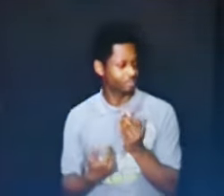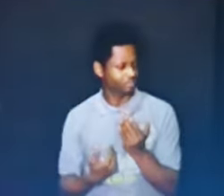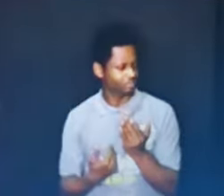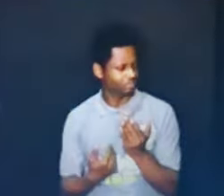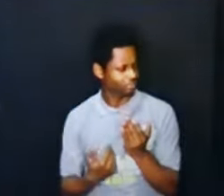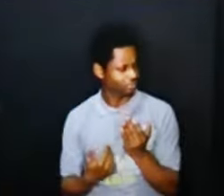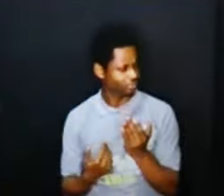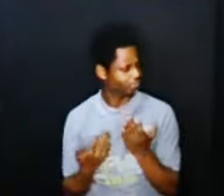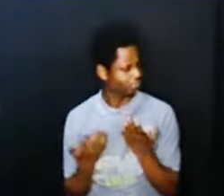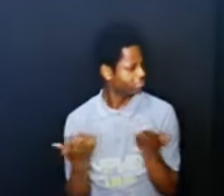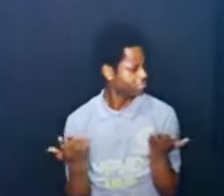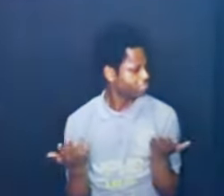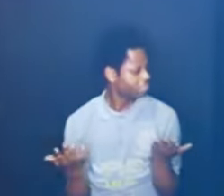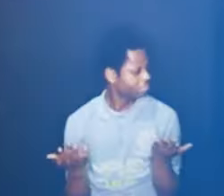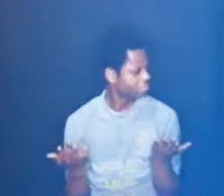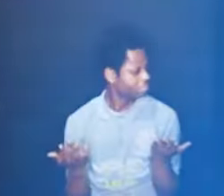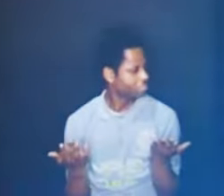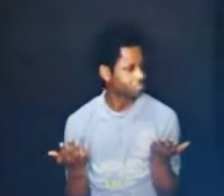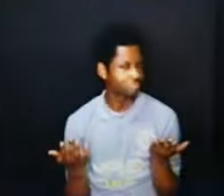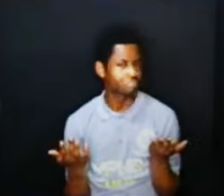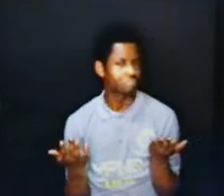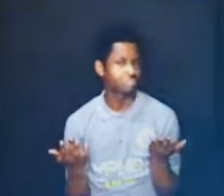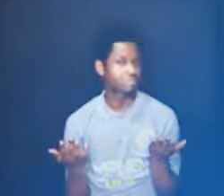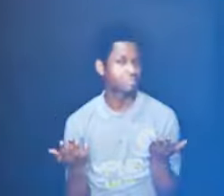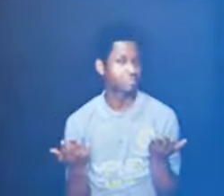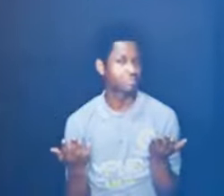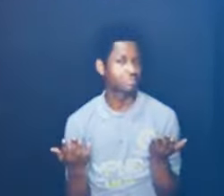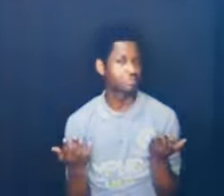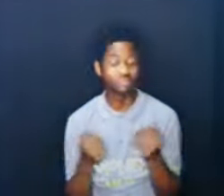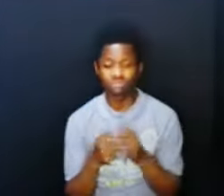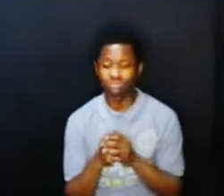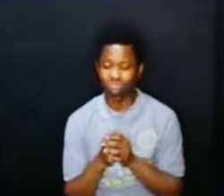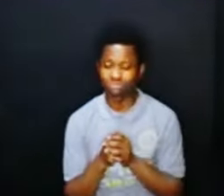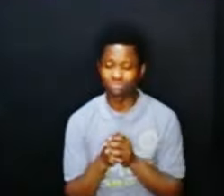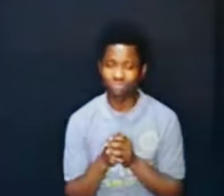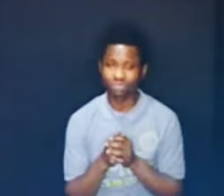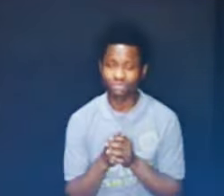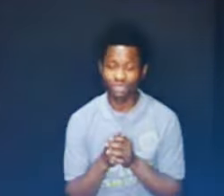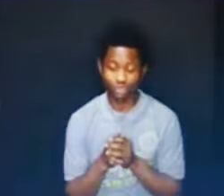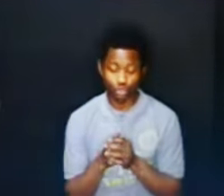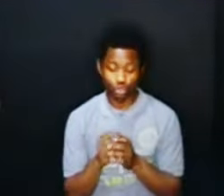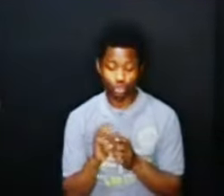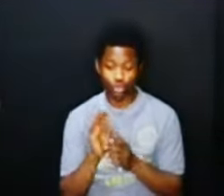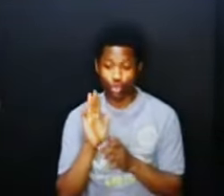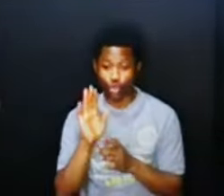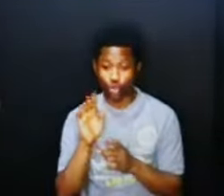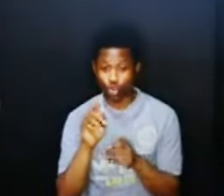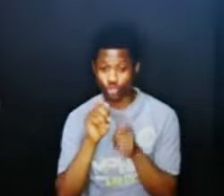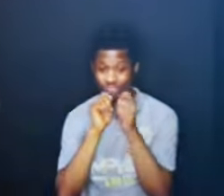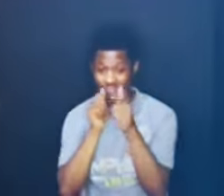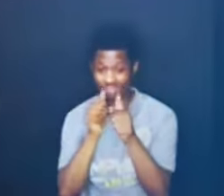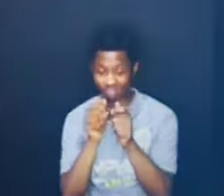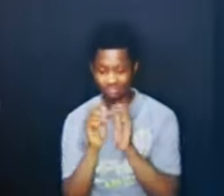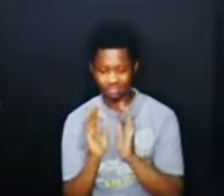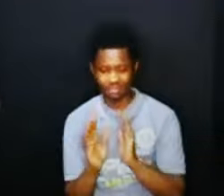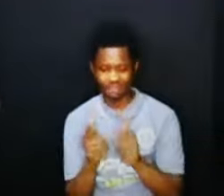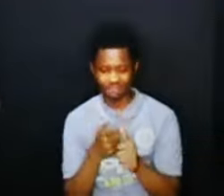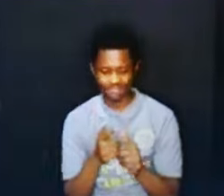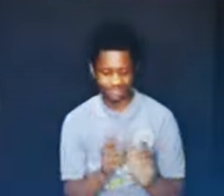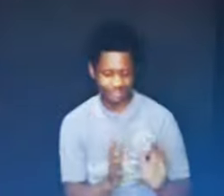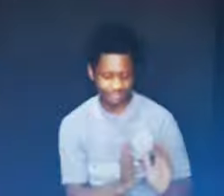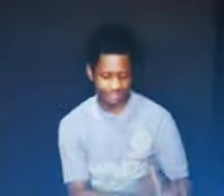na ehọ wokai se unua wo assembly tiawa. Leave your gift there in front of the